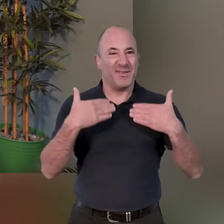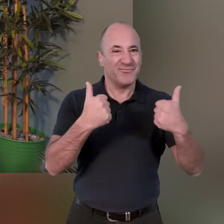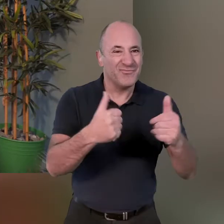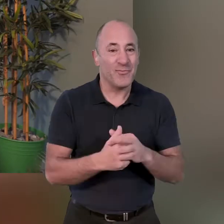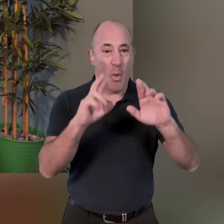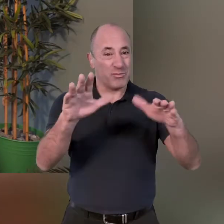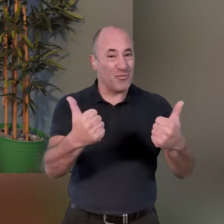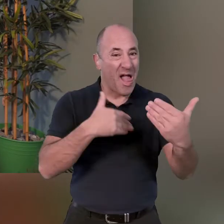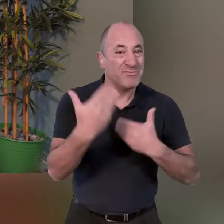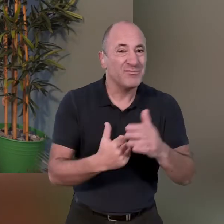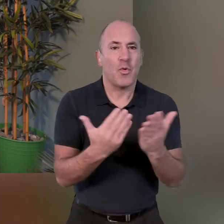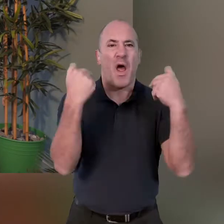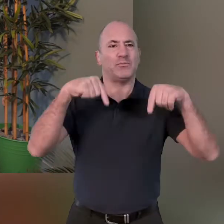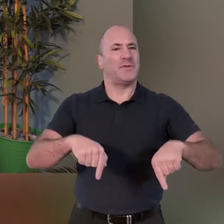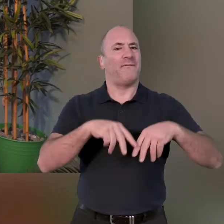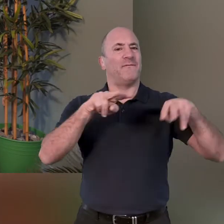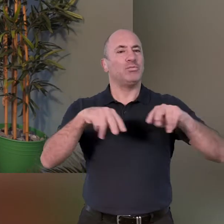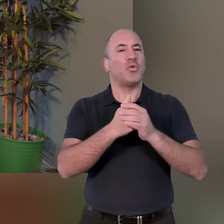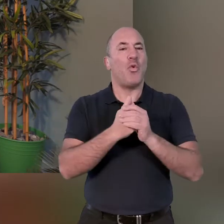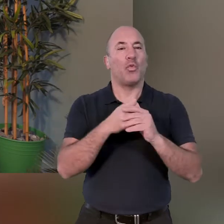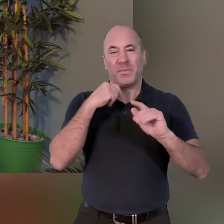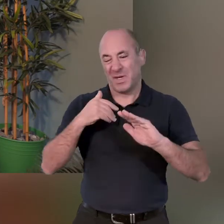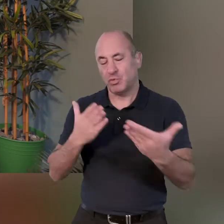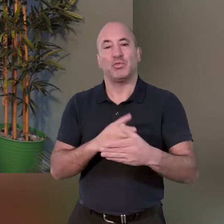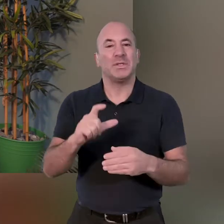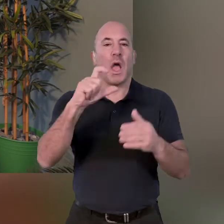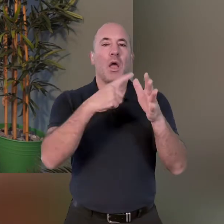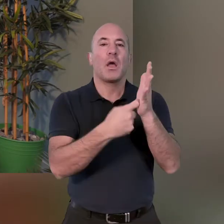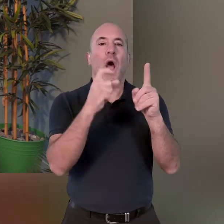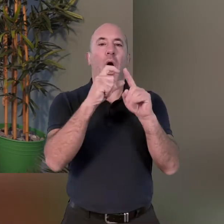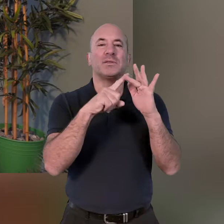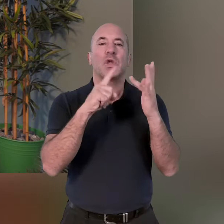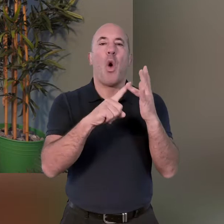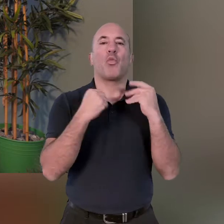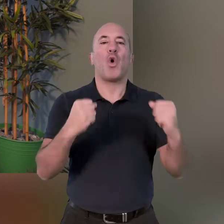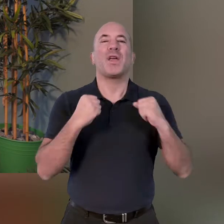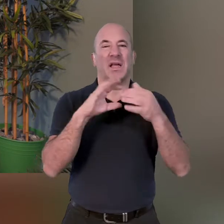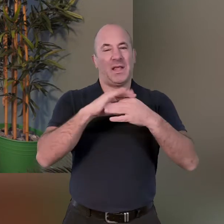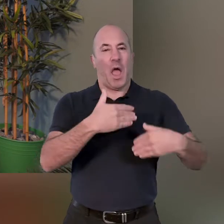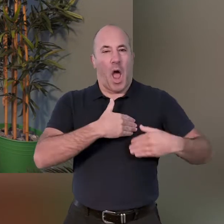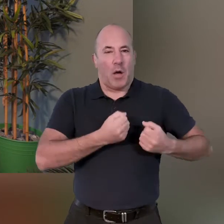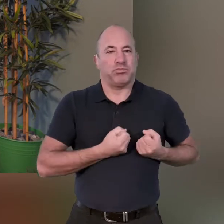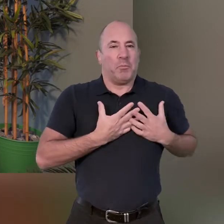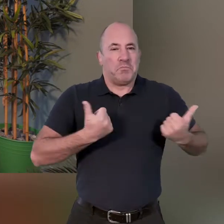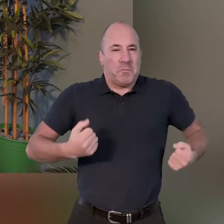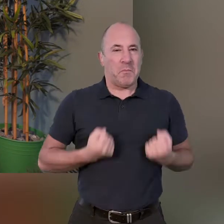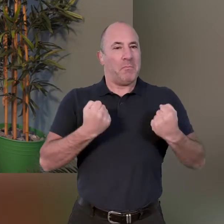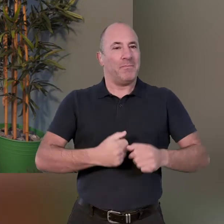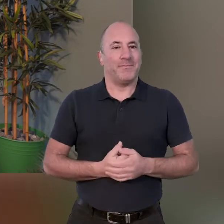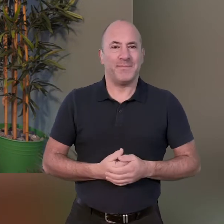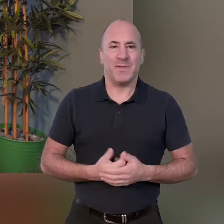Hey, what's up everybody? Hope you're doing well and welcome to today's video where I'm going to be giving you an introduction to cardio workout